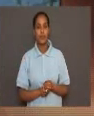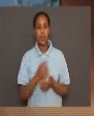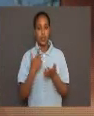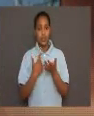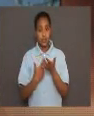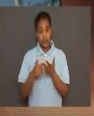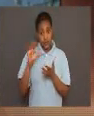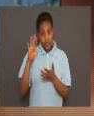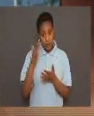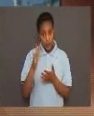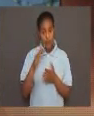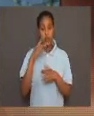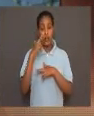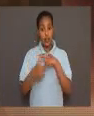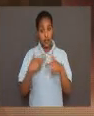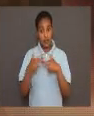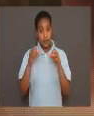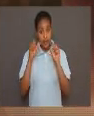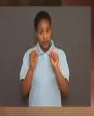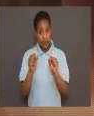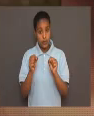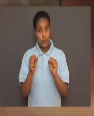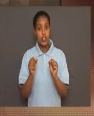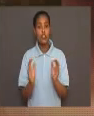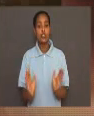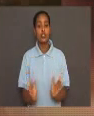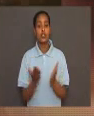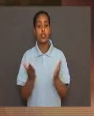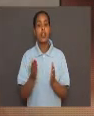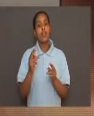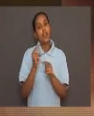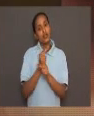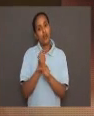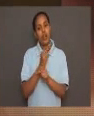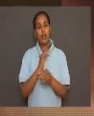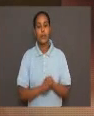This type of reaction can be initiated naturally.